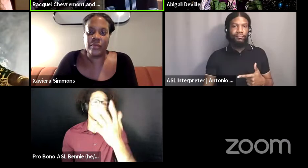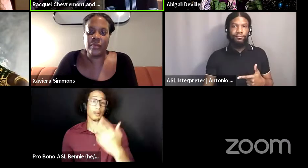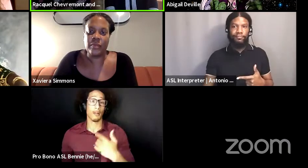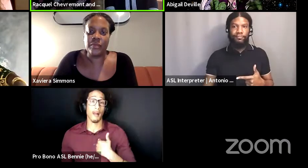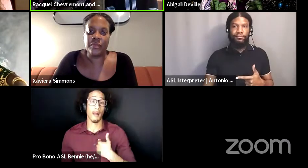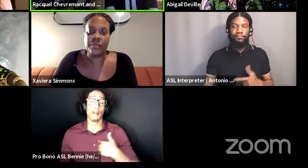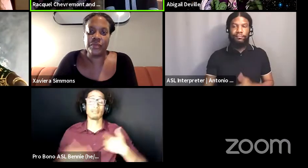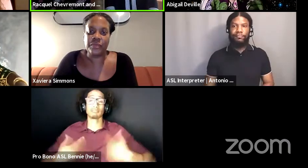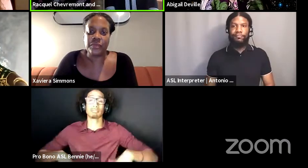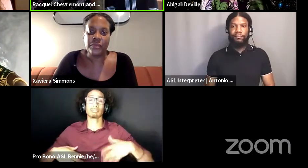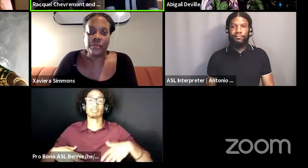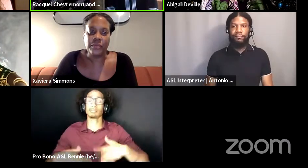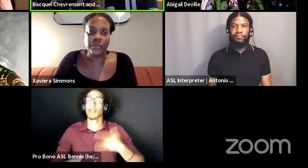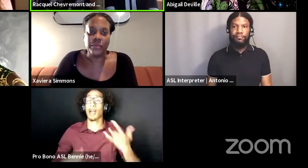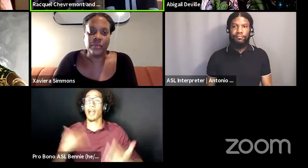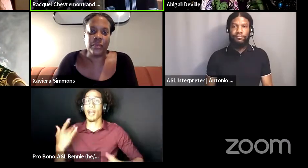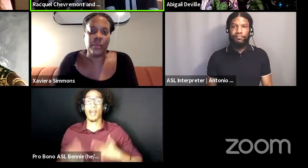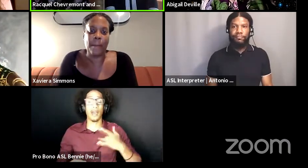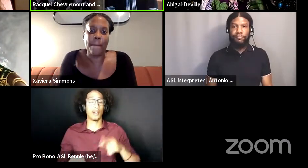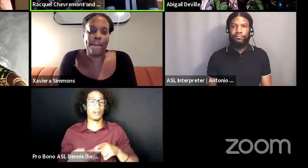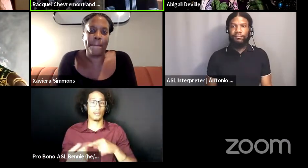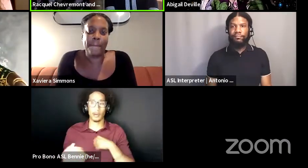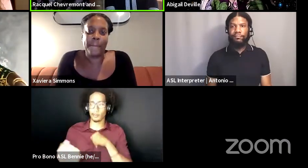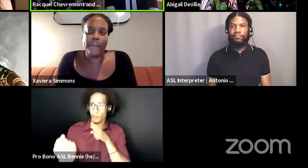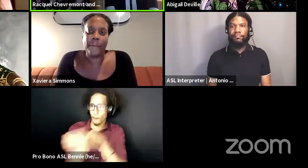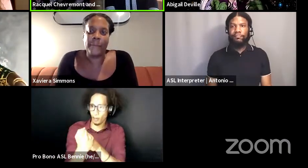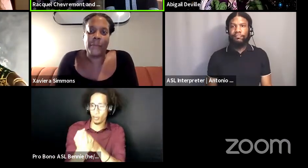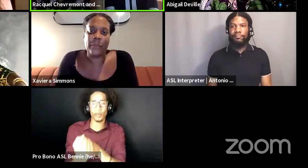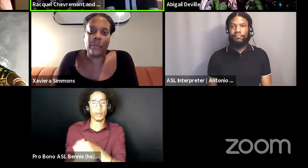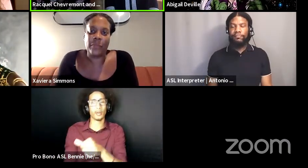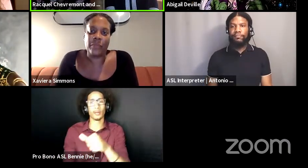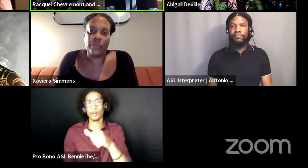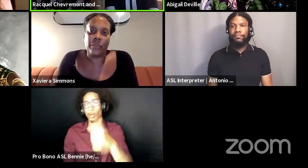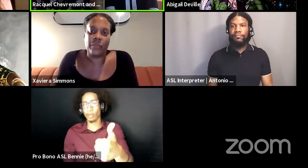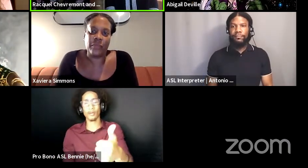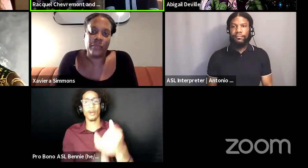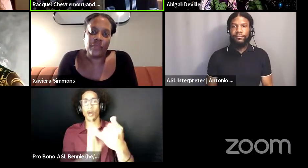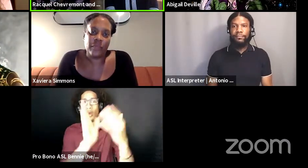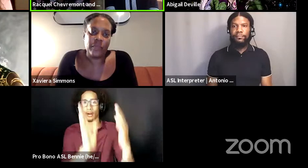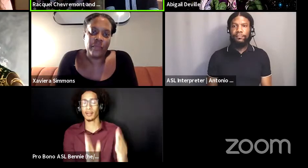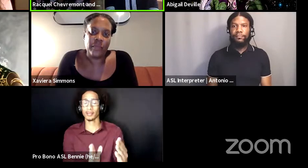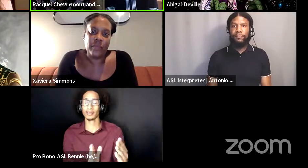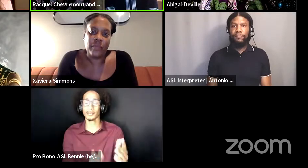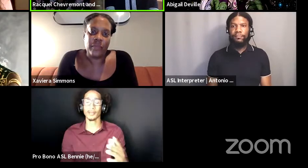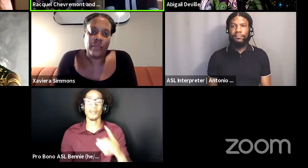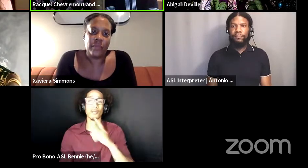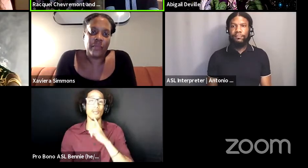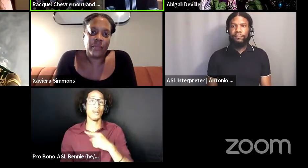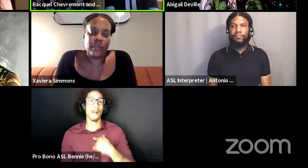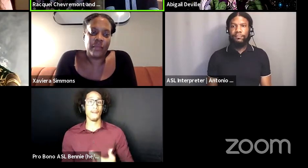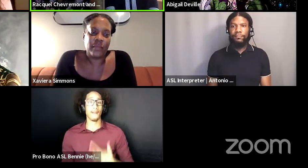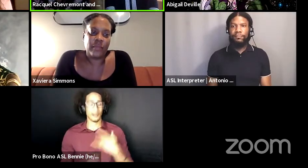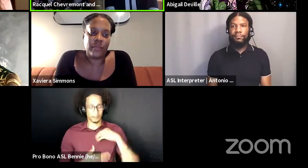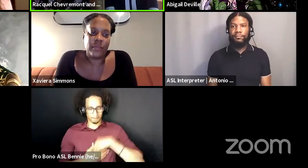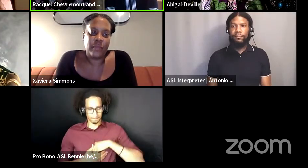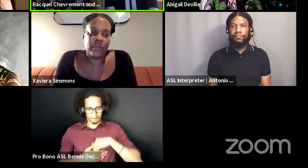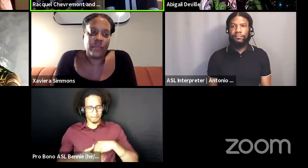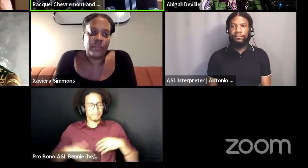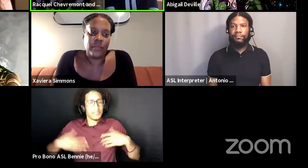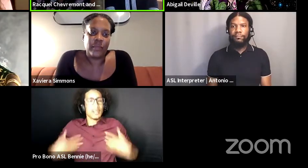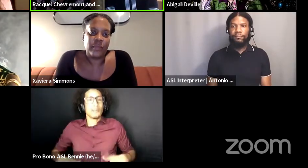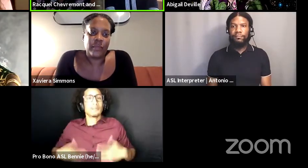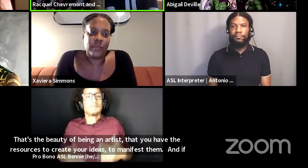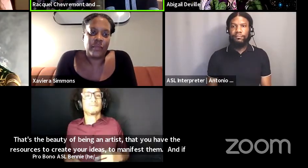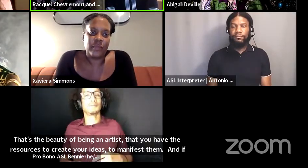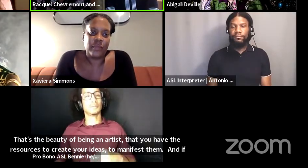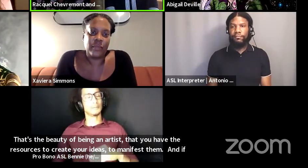artists. It really gives me such gratitude and joy to see other